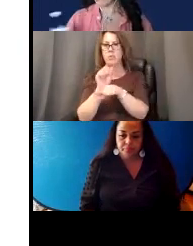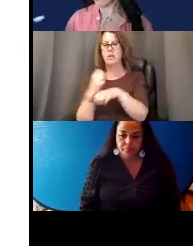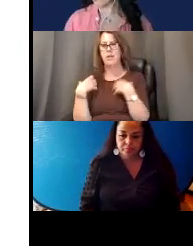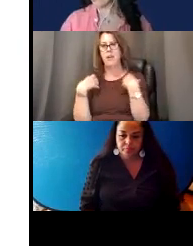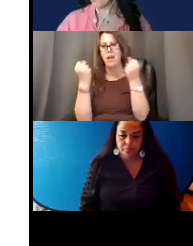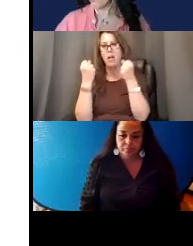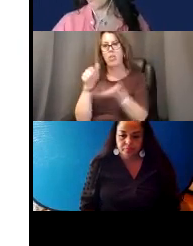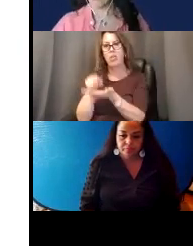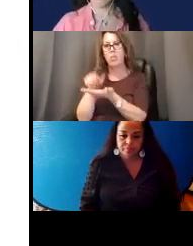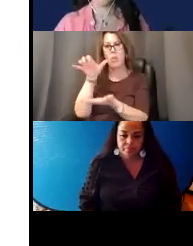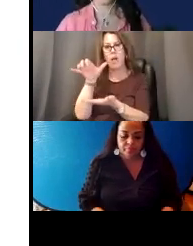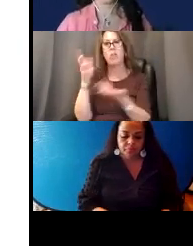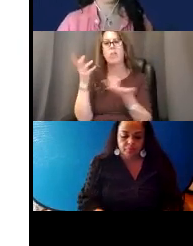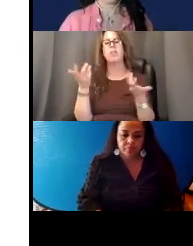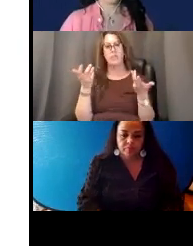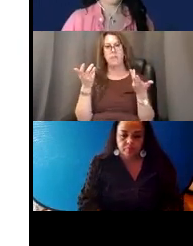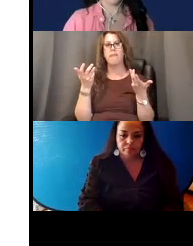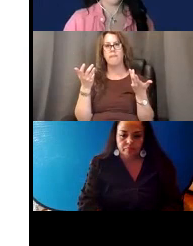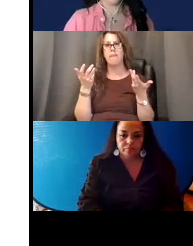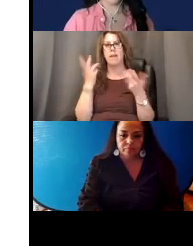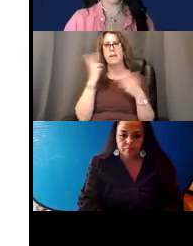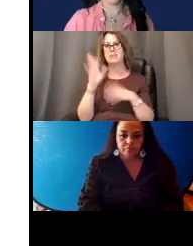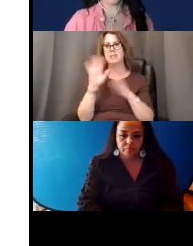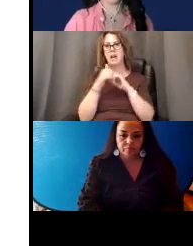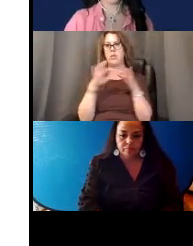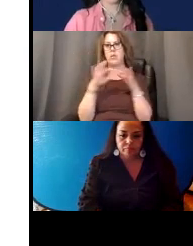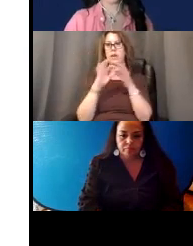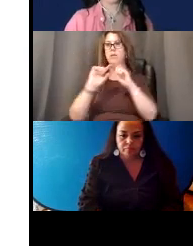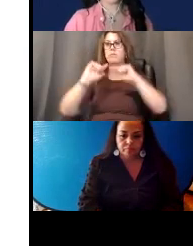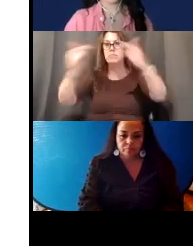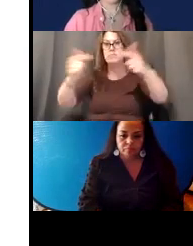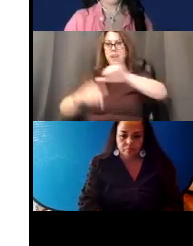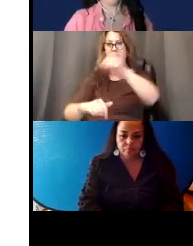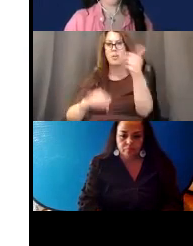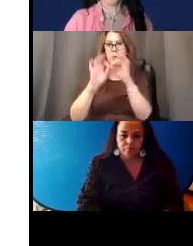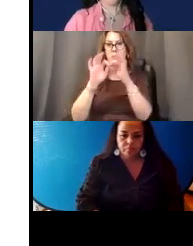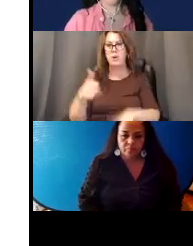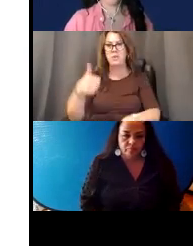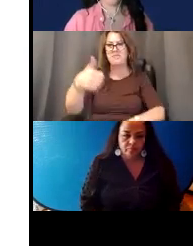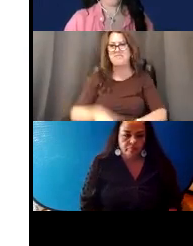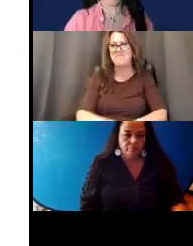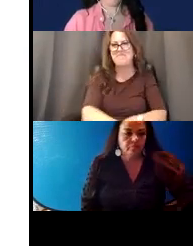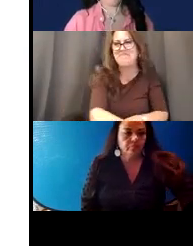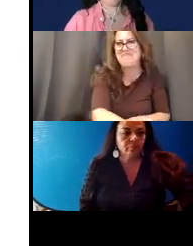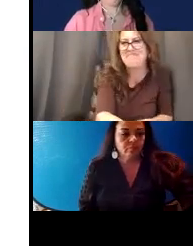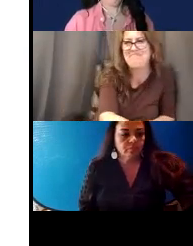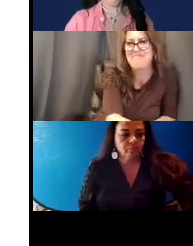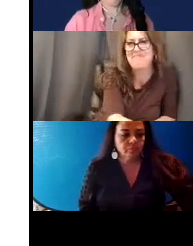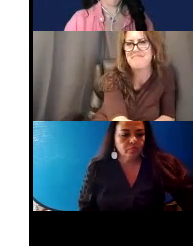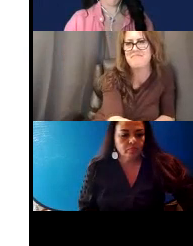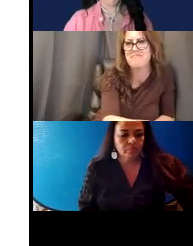getting that and really overlaying. And what's interesting, we also talk about this because this is not easy data to actually get in a way